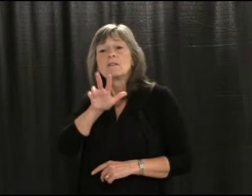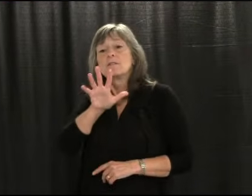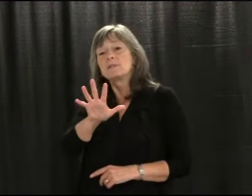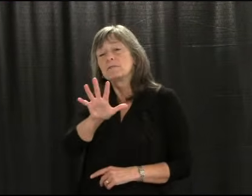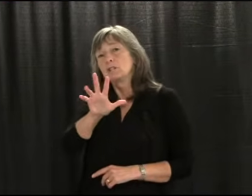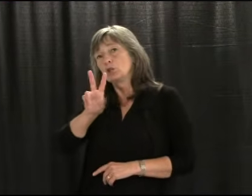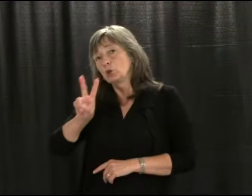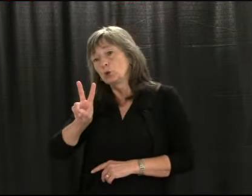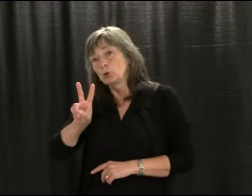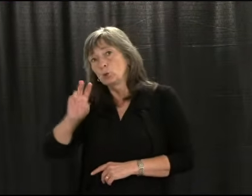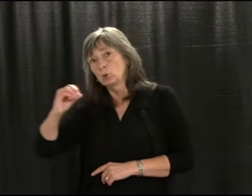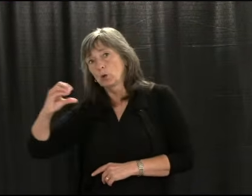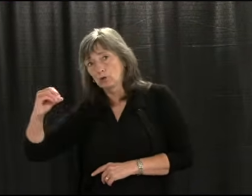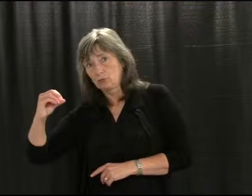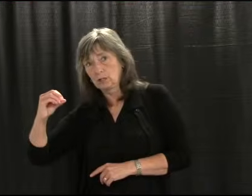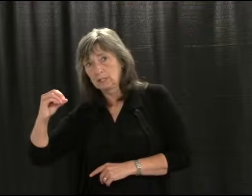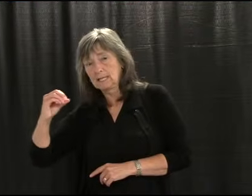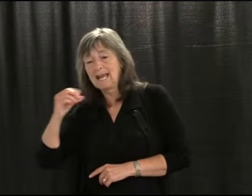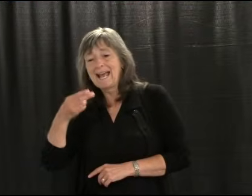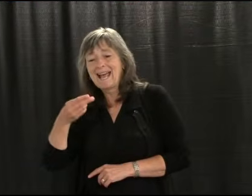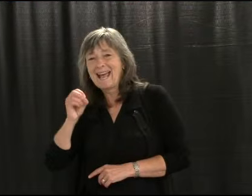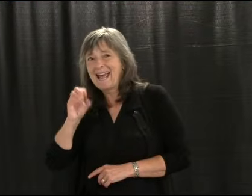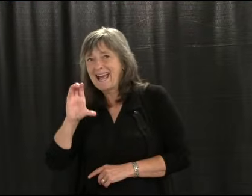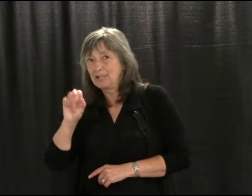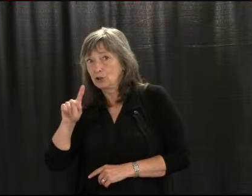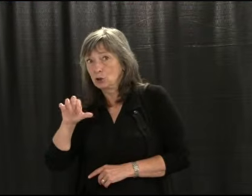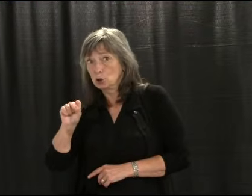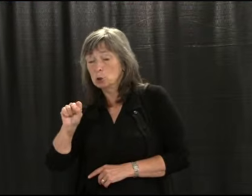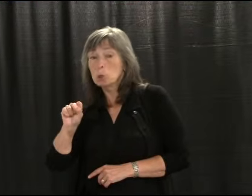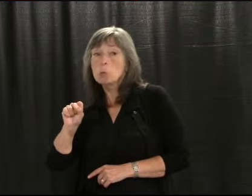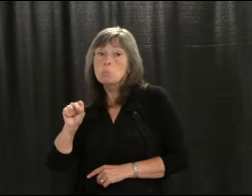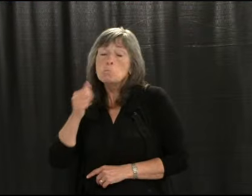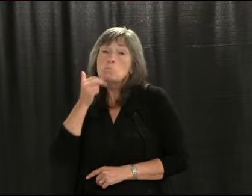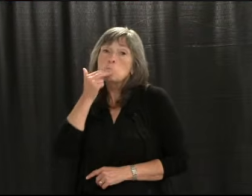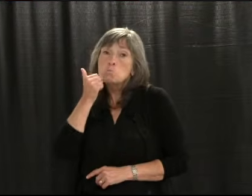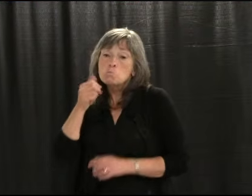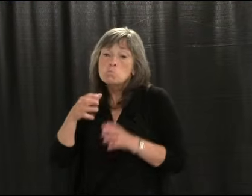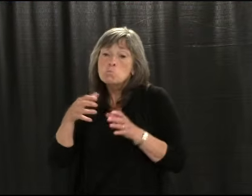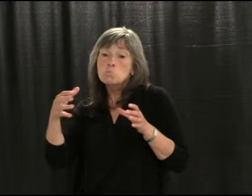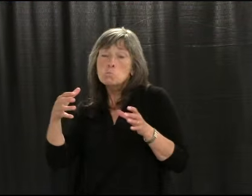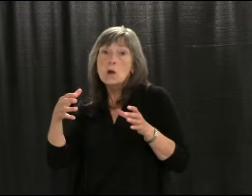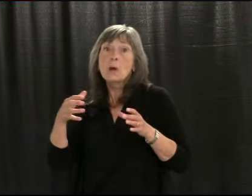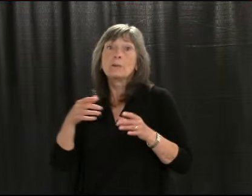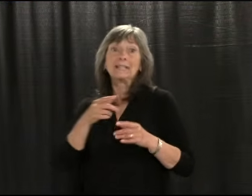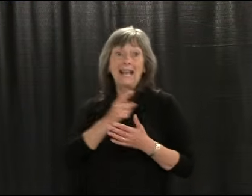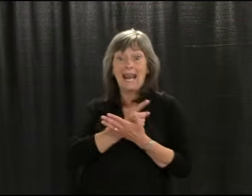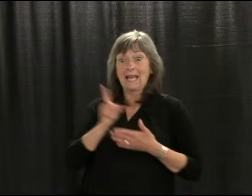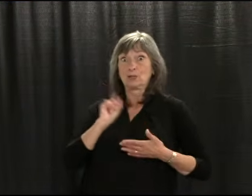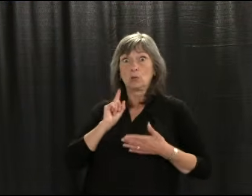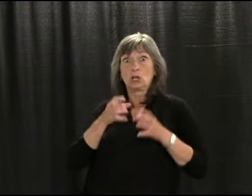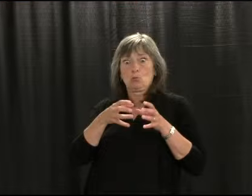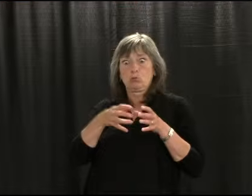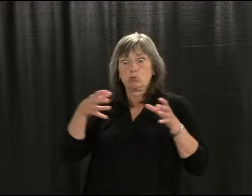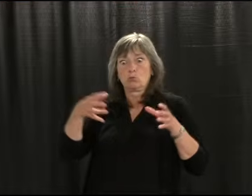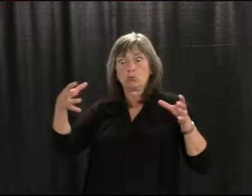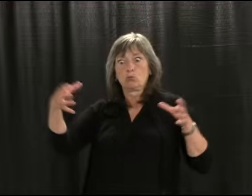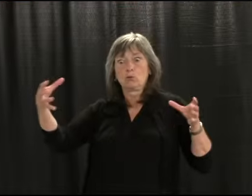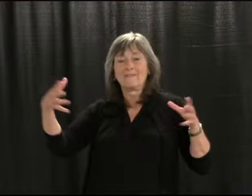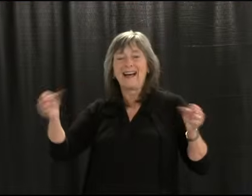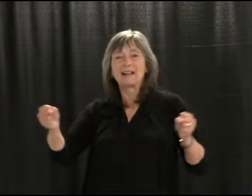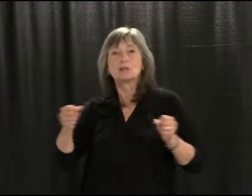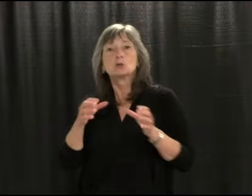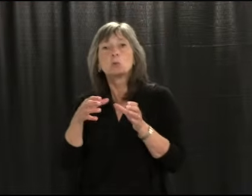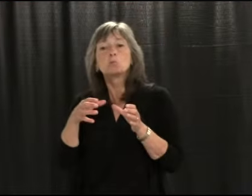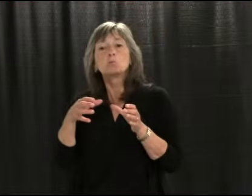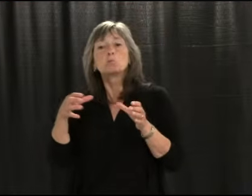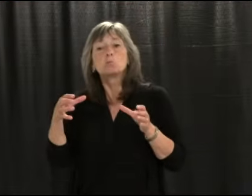you look at the rapid expansion over the course of the week, that actually is a good number that I think we